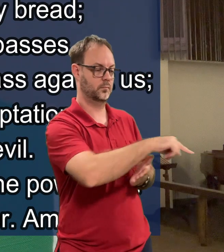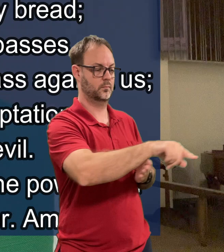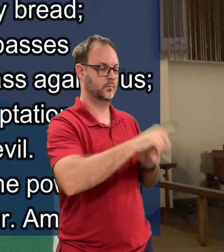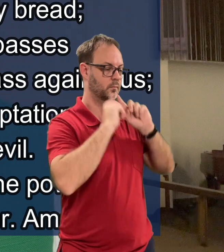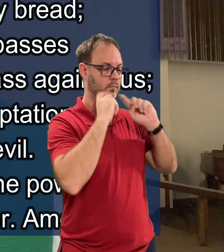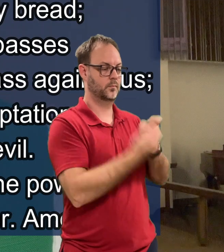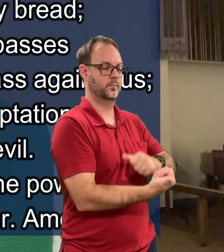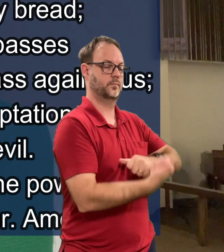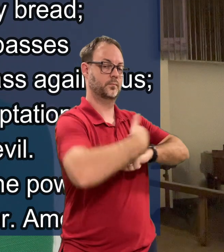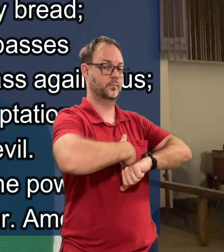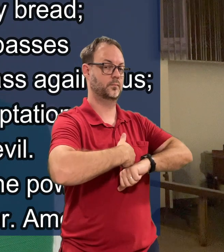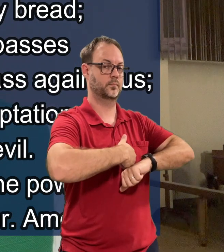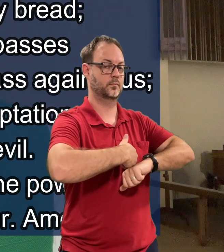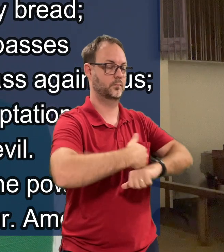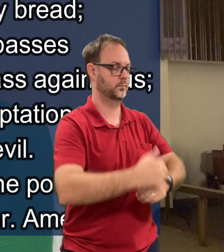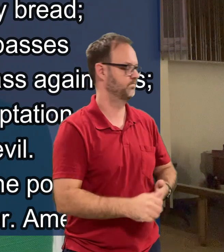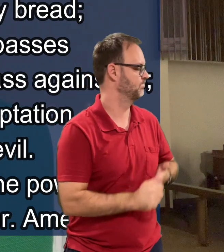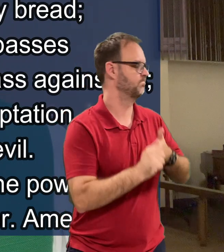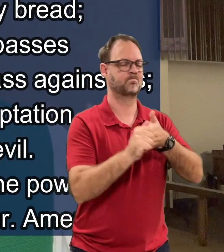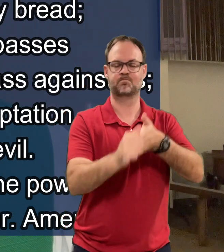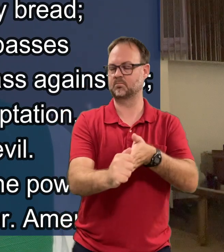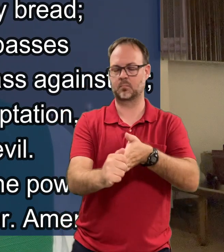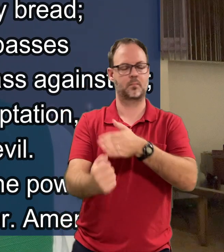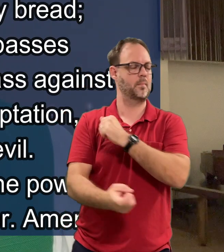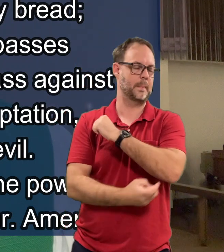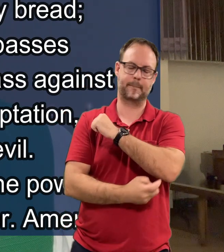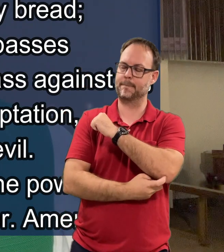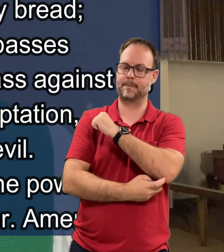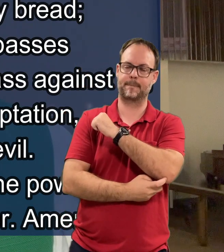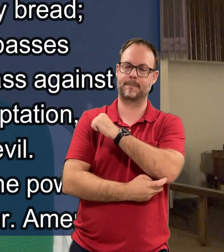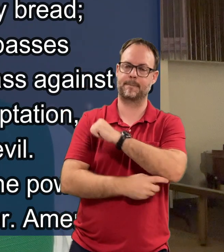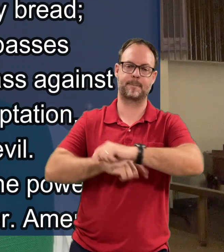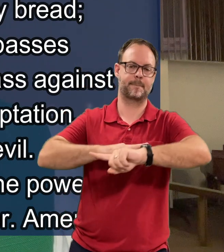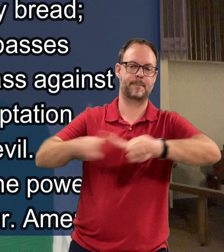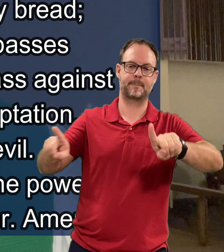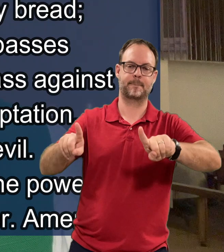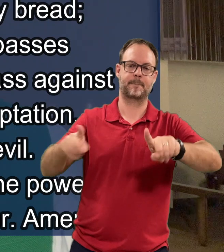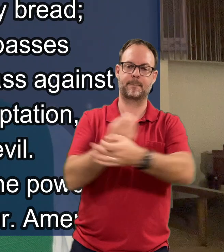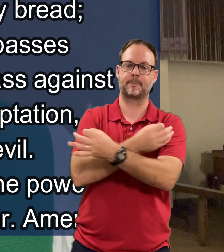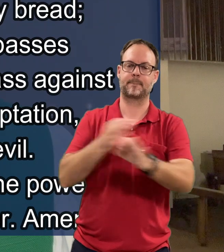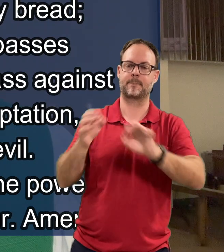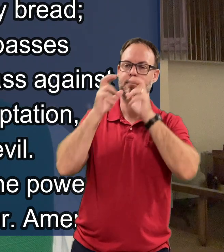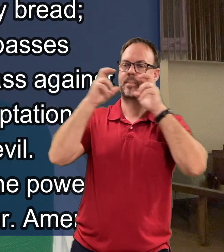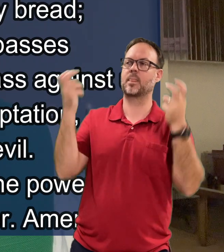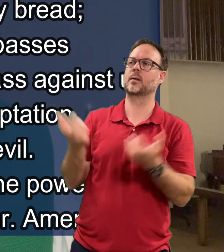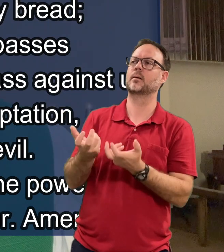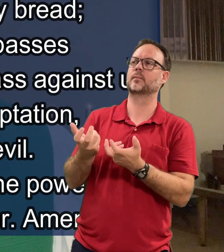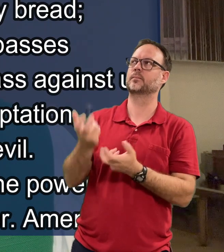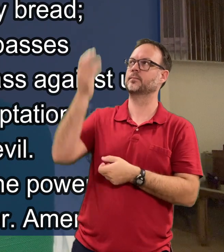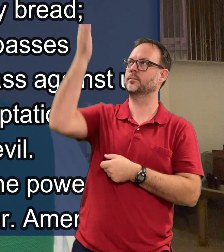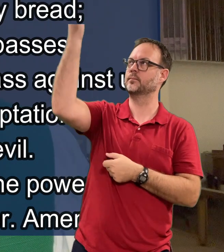our trespasses, as we forgive those who trespass against us. And lead us not into